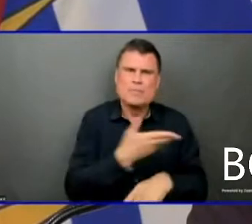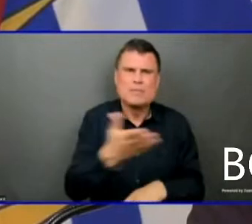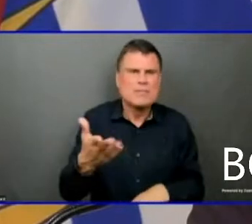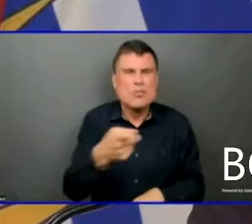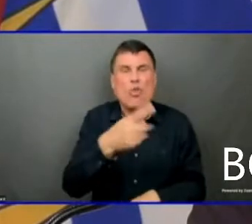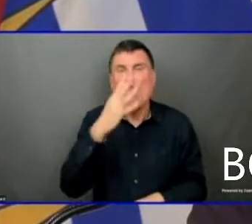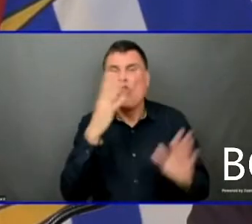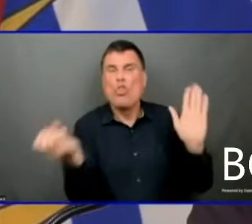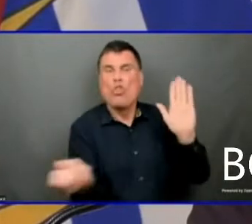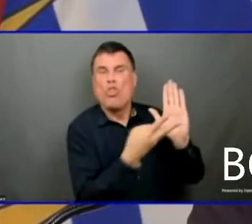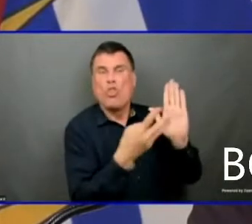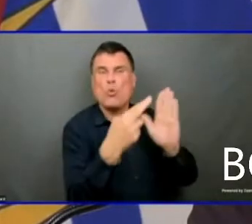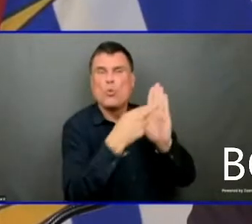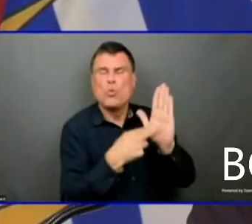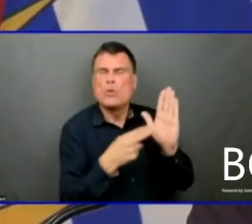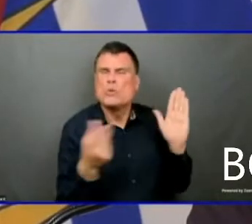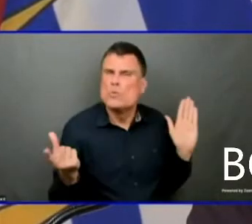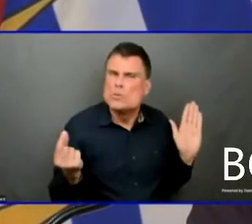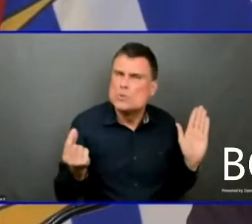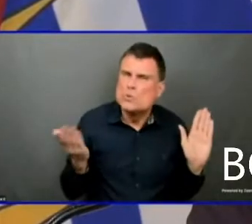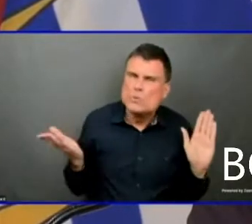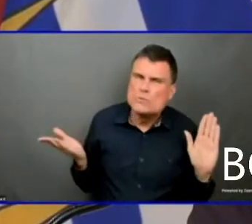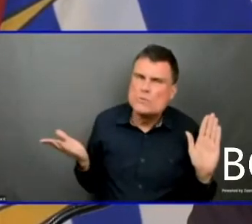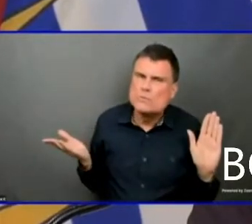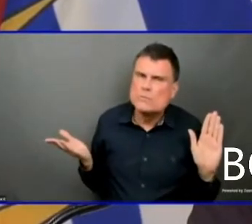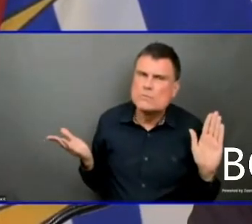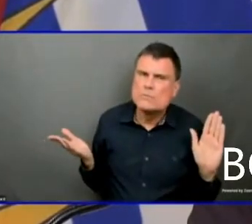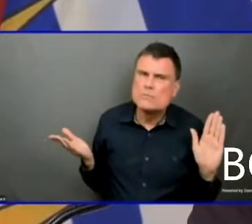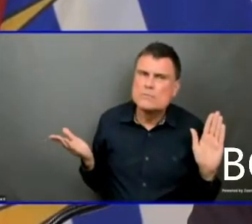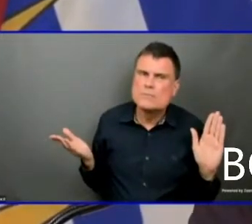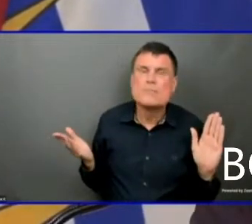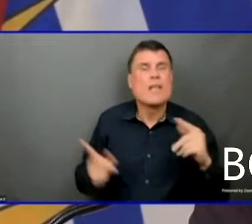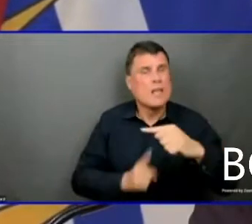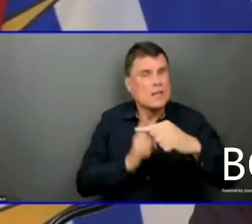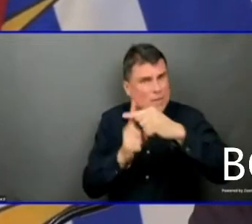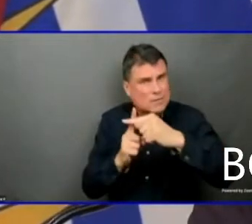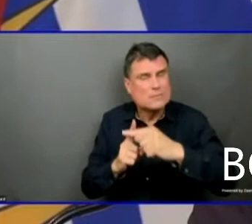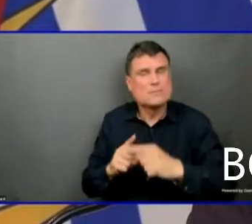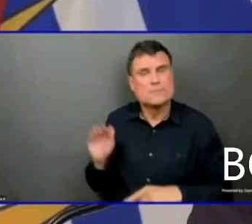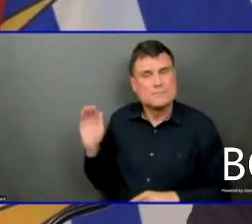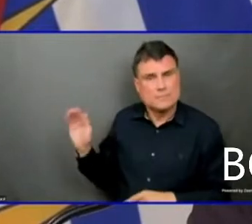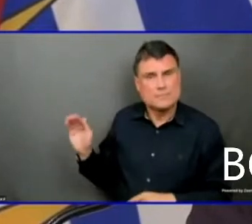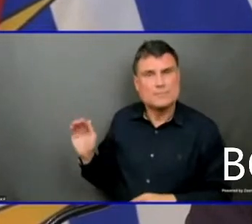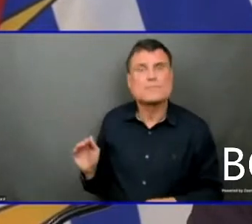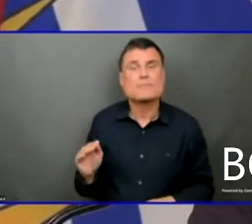general public when, as again, colleagues like Mike Bernier are doing everything they can, and that,